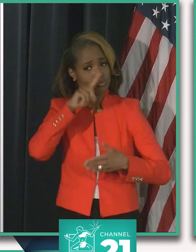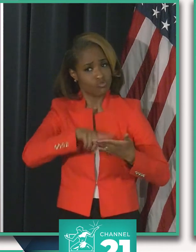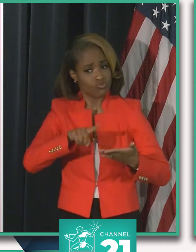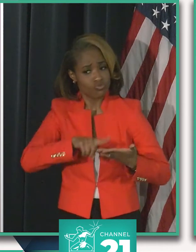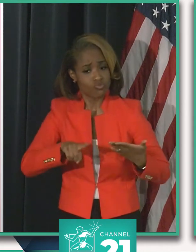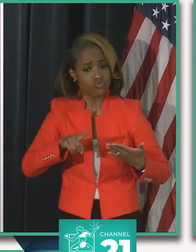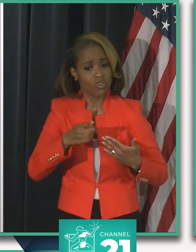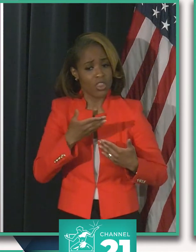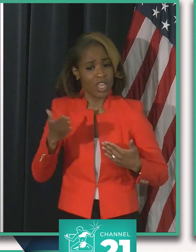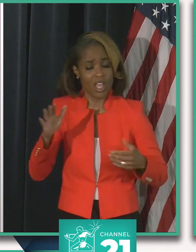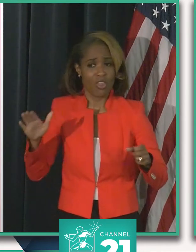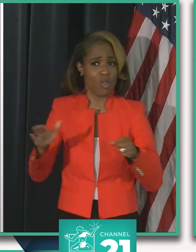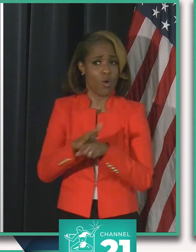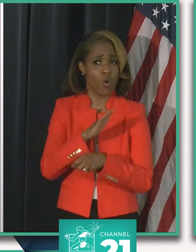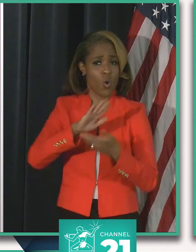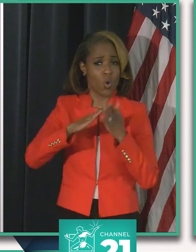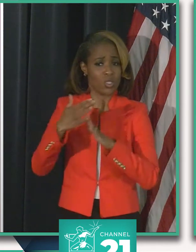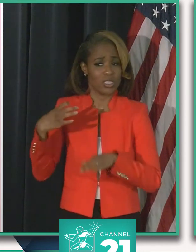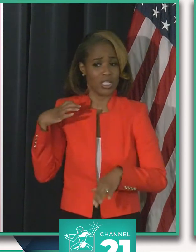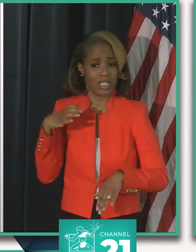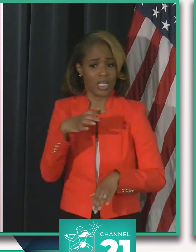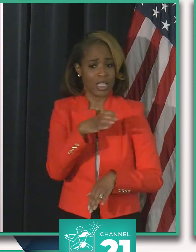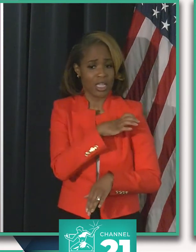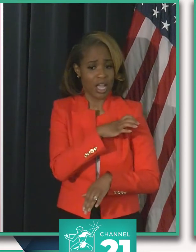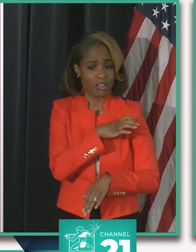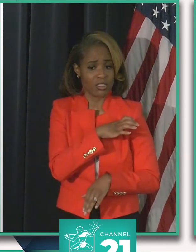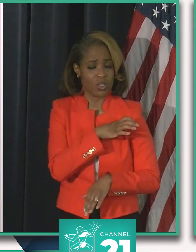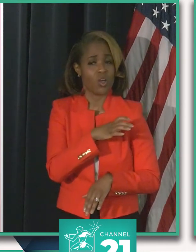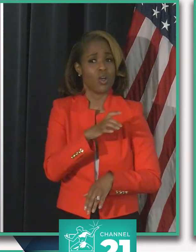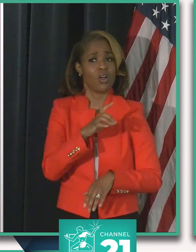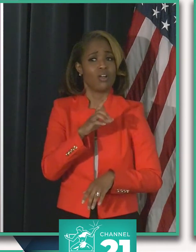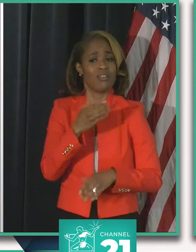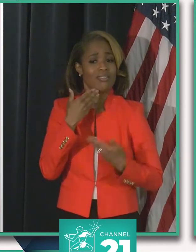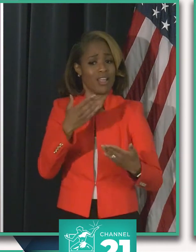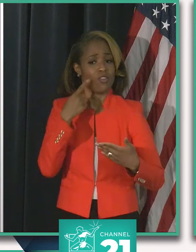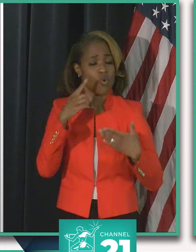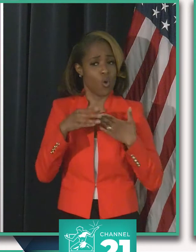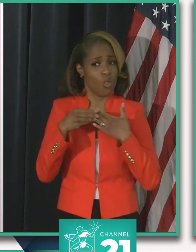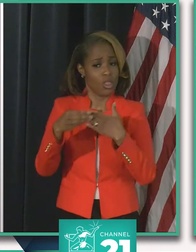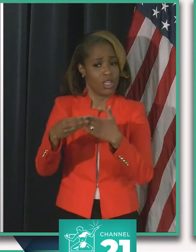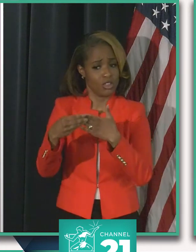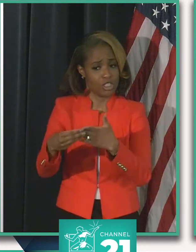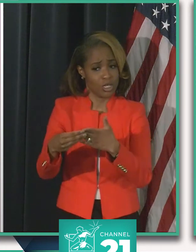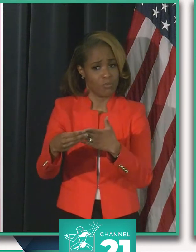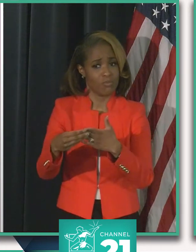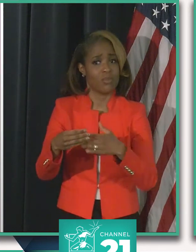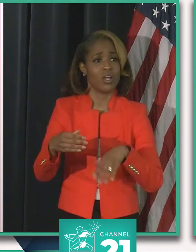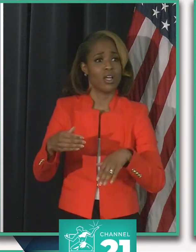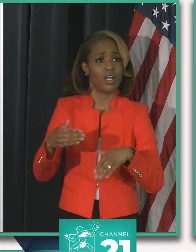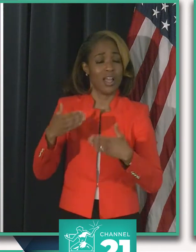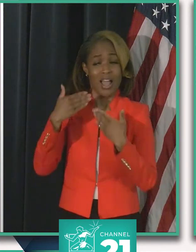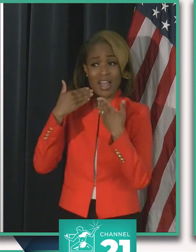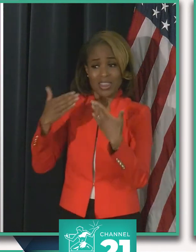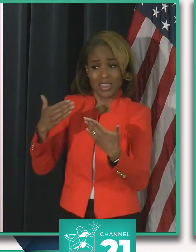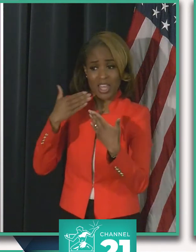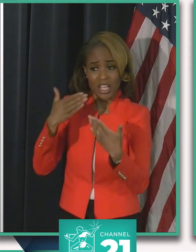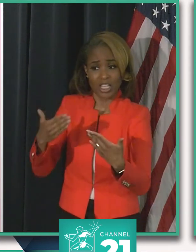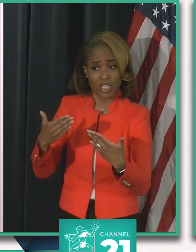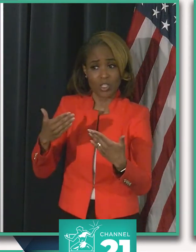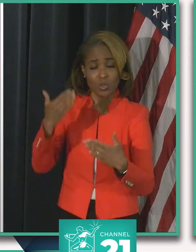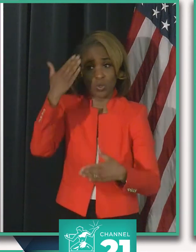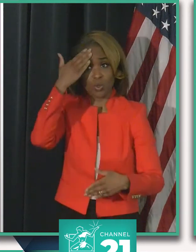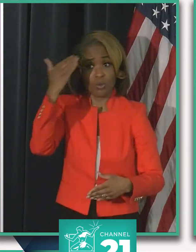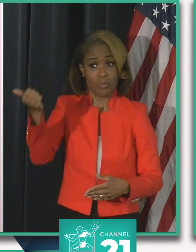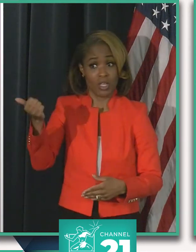And the whole city council is going to appreciate your leadership. I really thank you the whole city from the bottom of my soul,